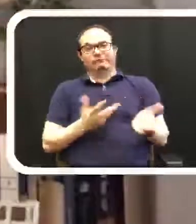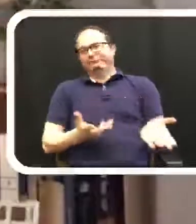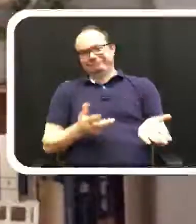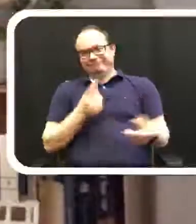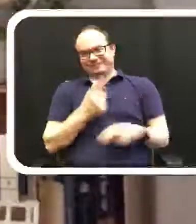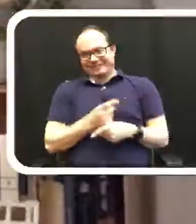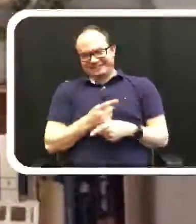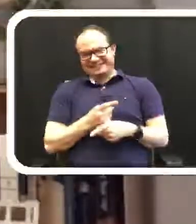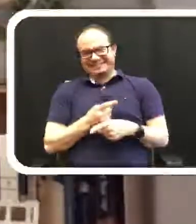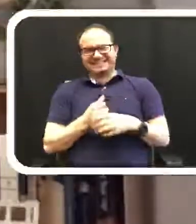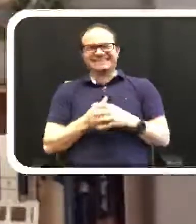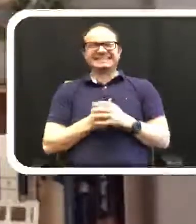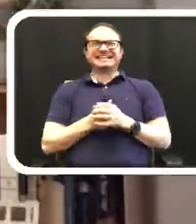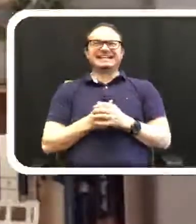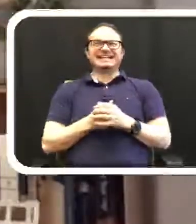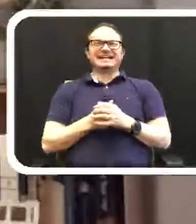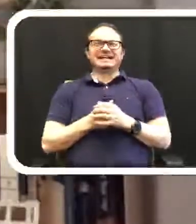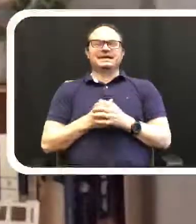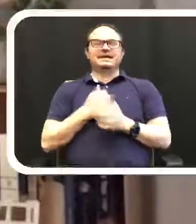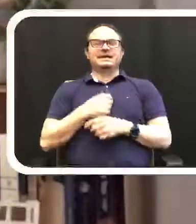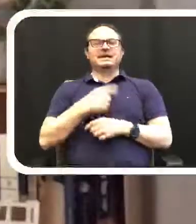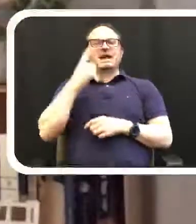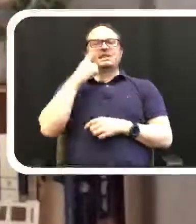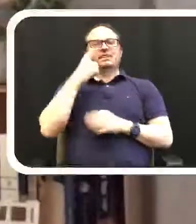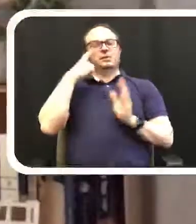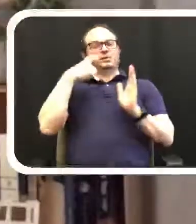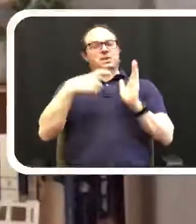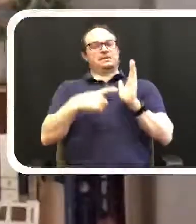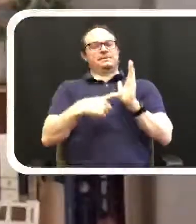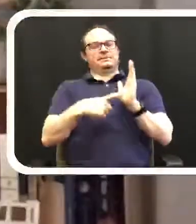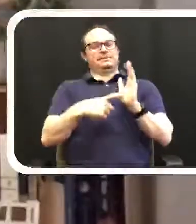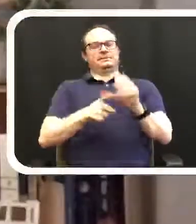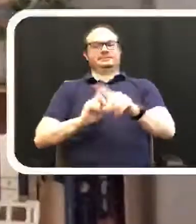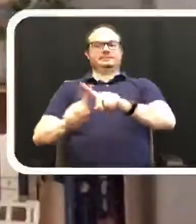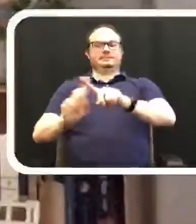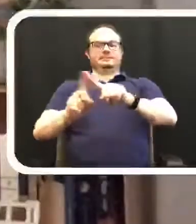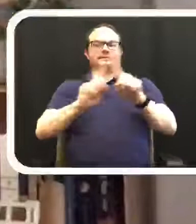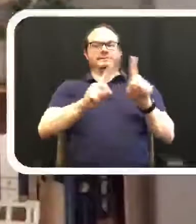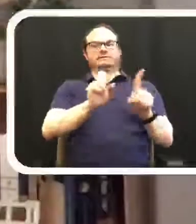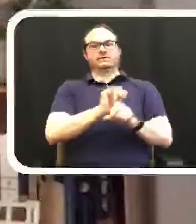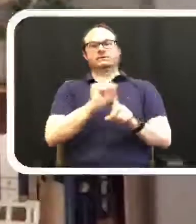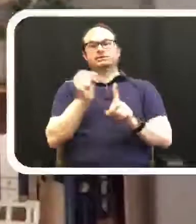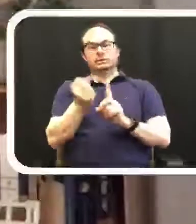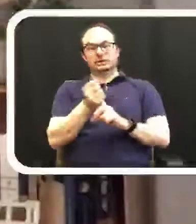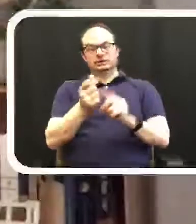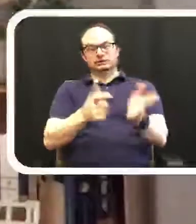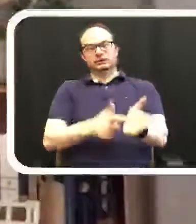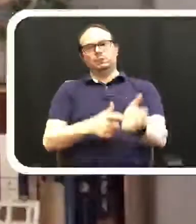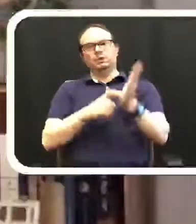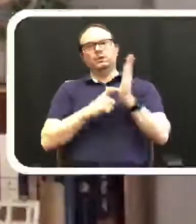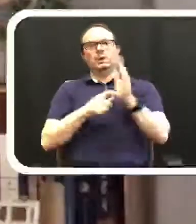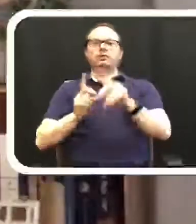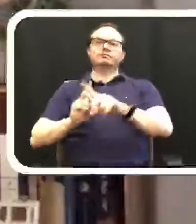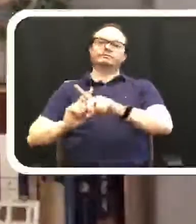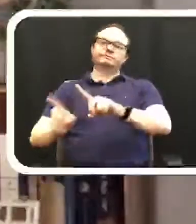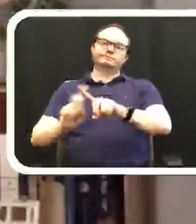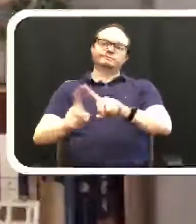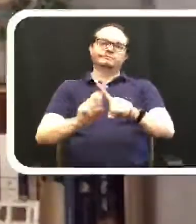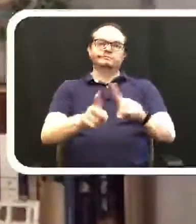right? And so I think acknowledging that different situations require